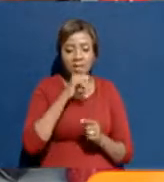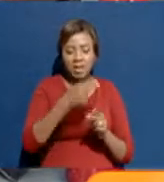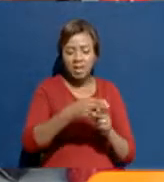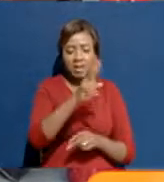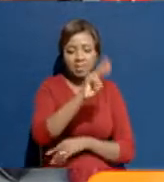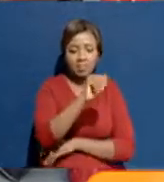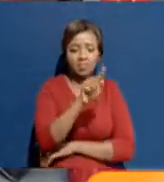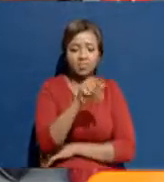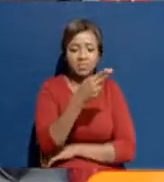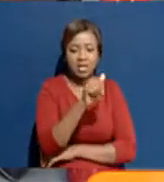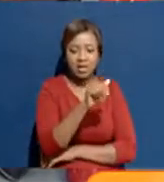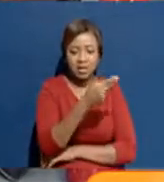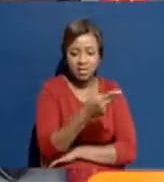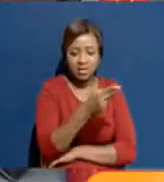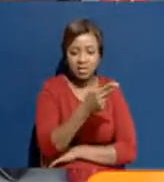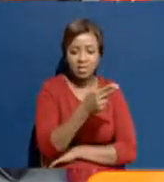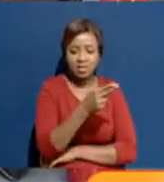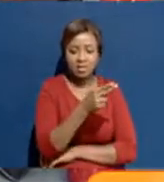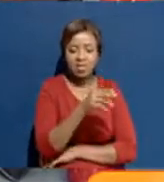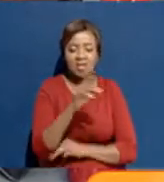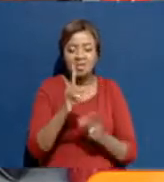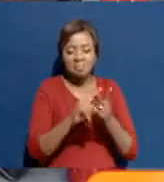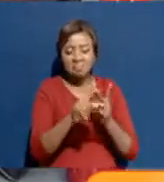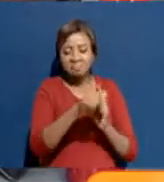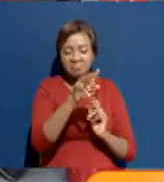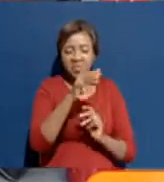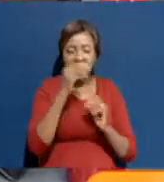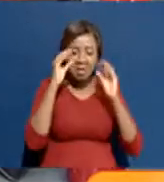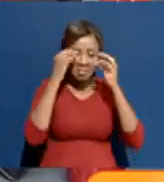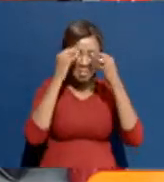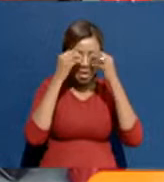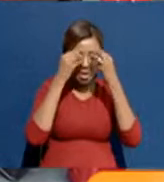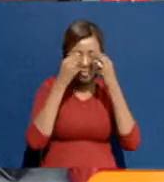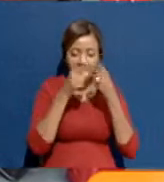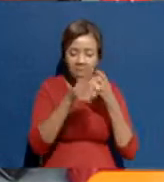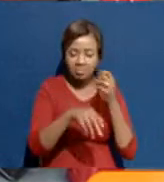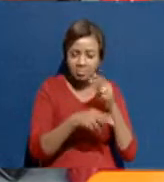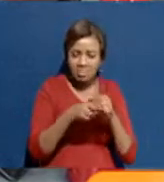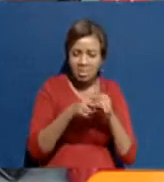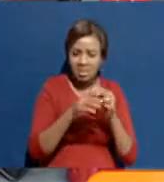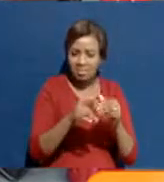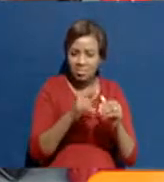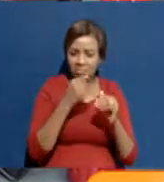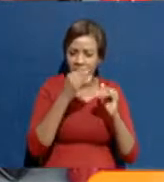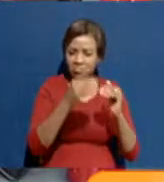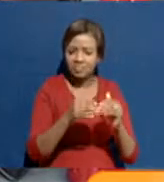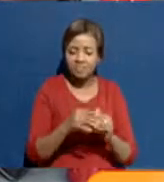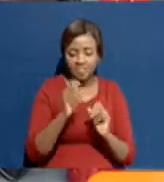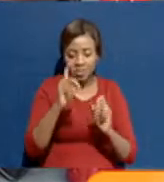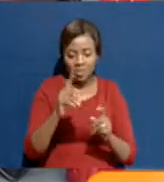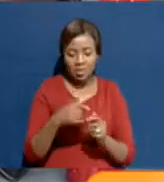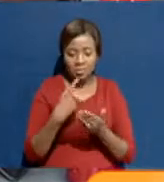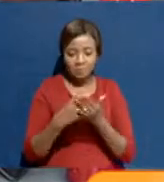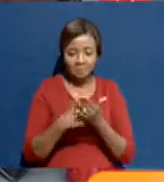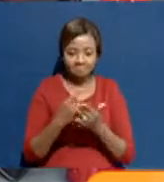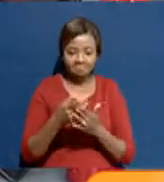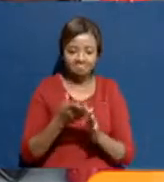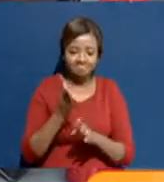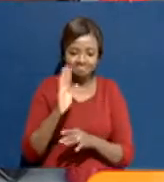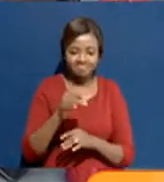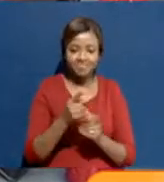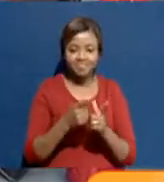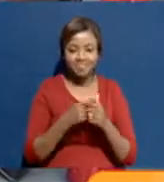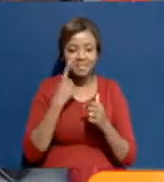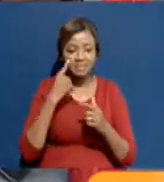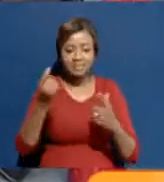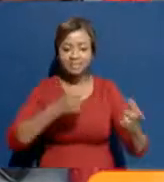you talk about Martha Karua in very high esteem. Yes. So hold that thought. Okay. And then, of course, we'll go to the